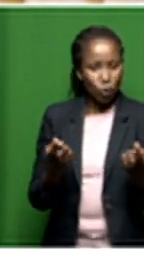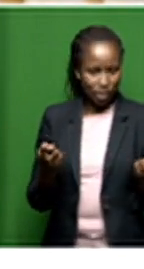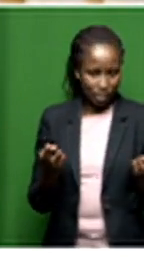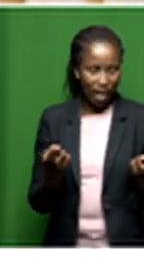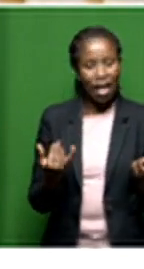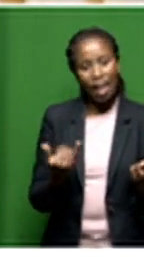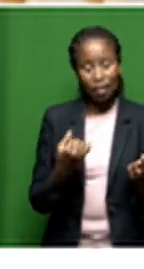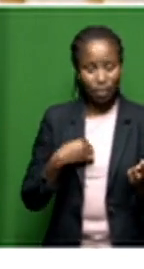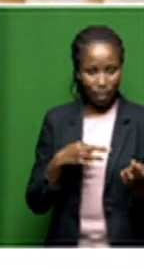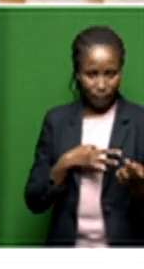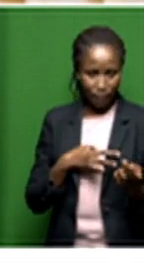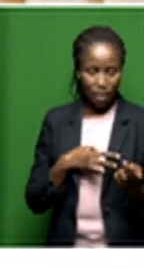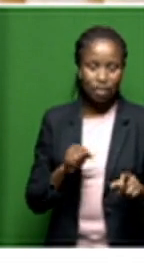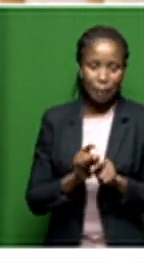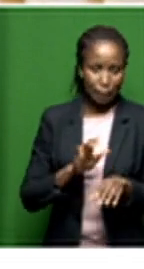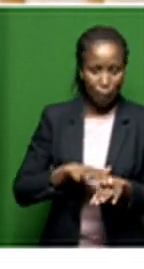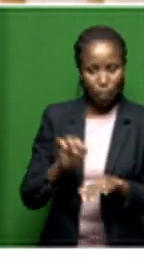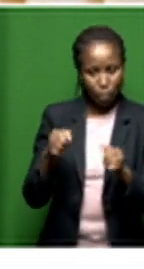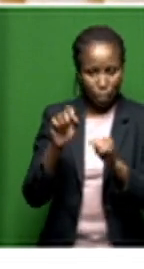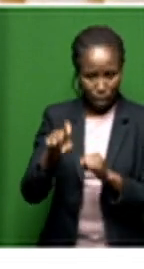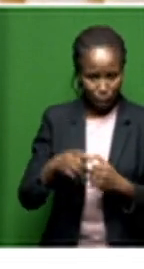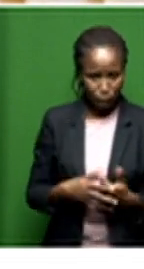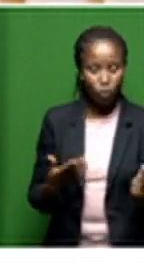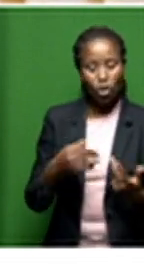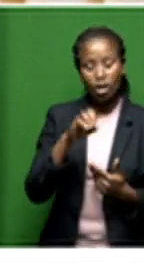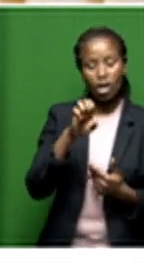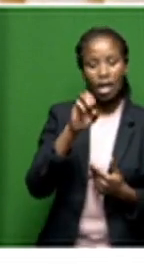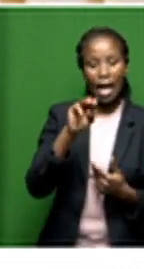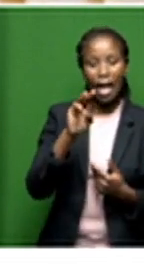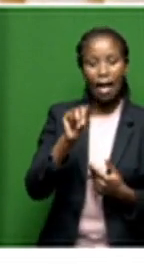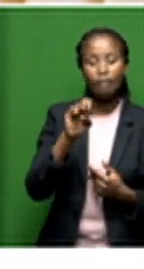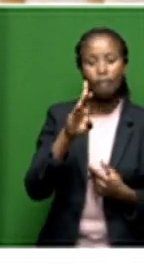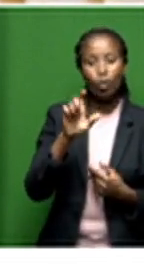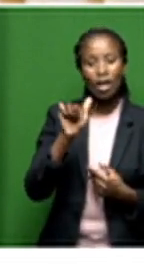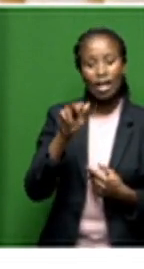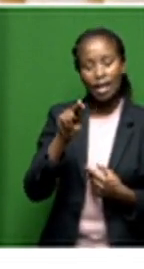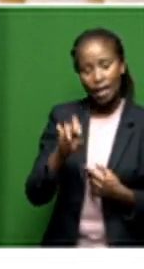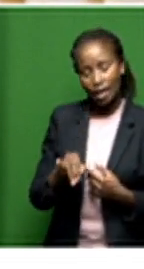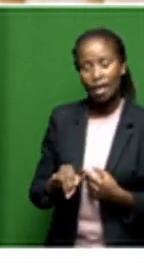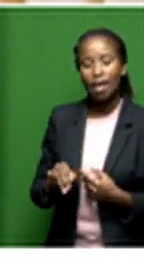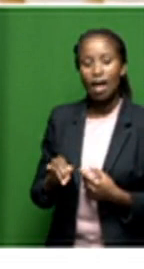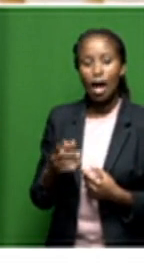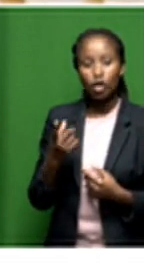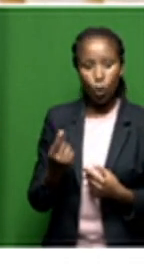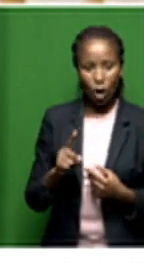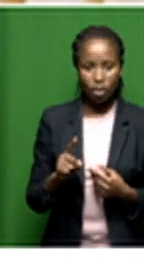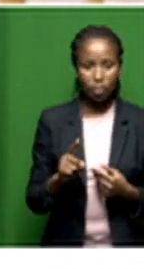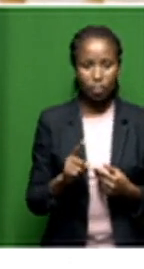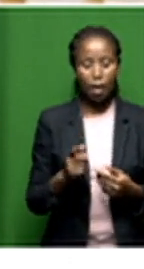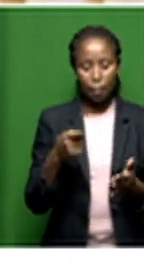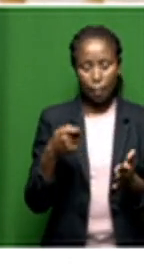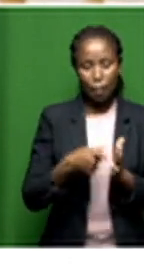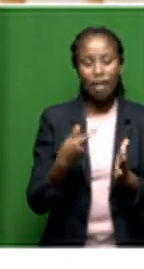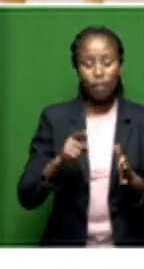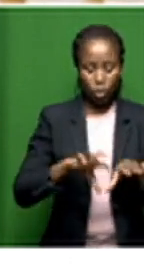human resources and capacity. Emfuleni at one point may have been at 80% paying for services. They're down